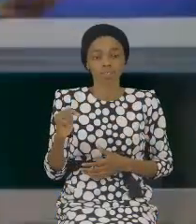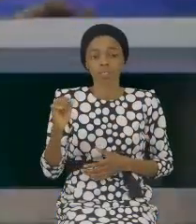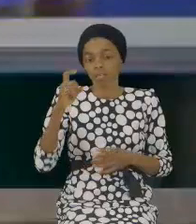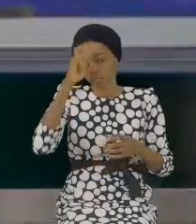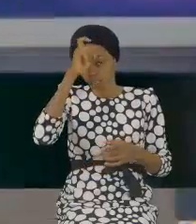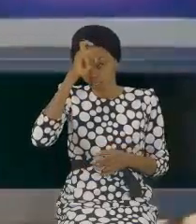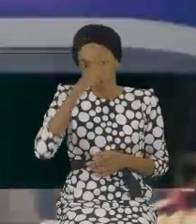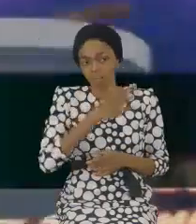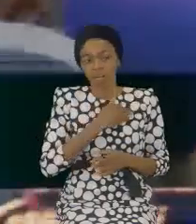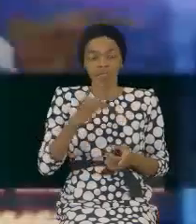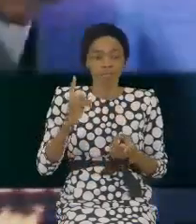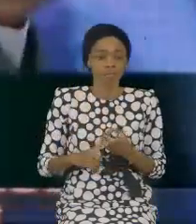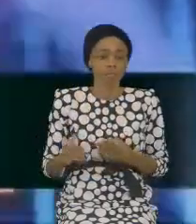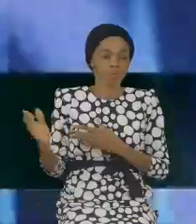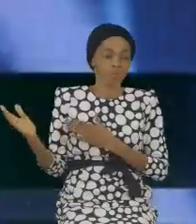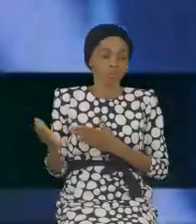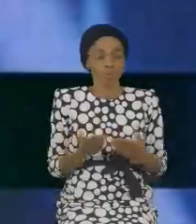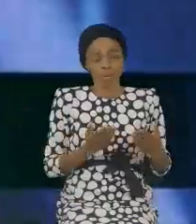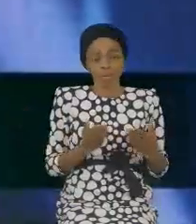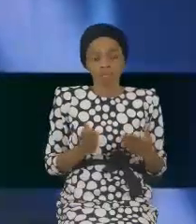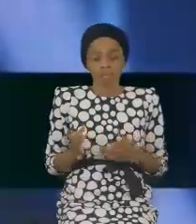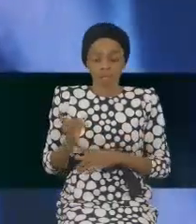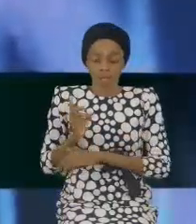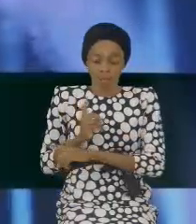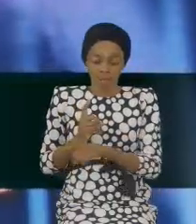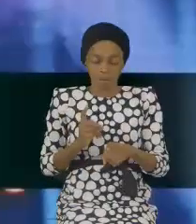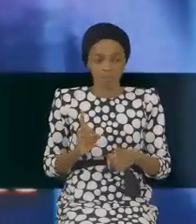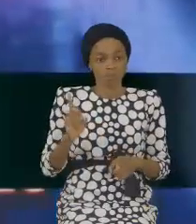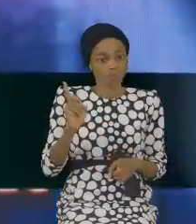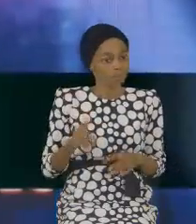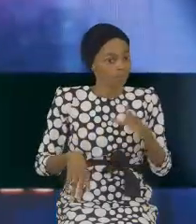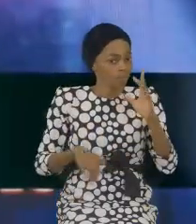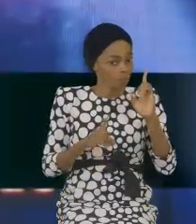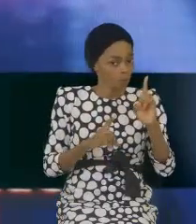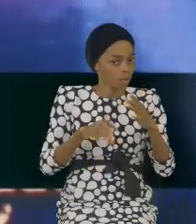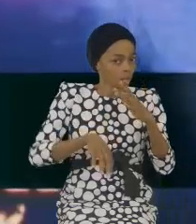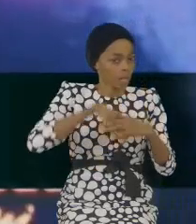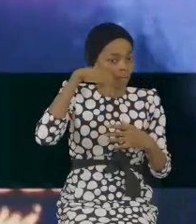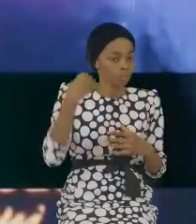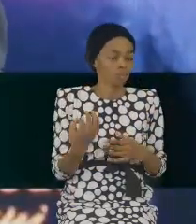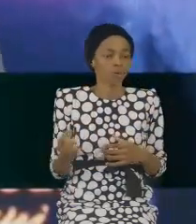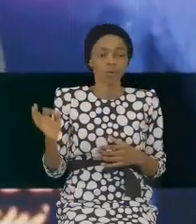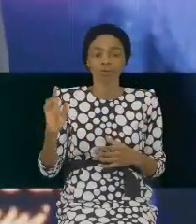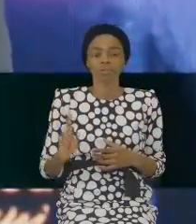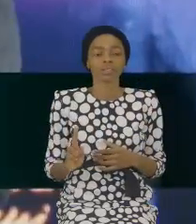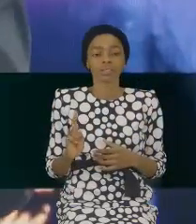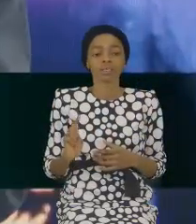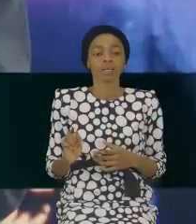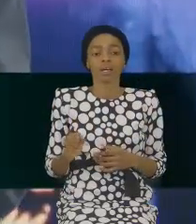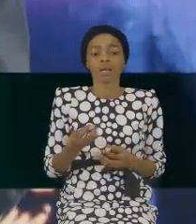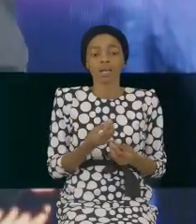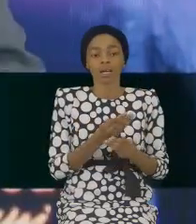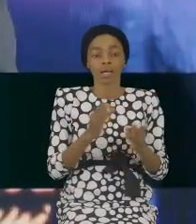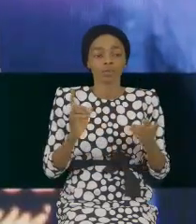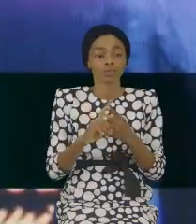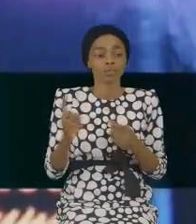bring them up out of the land unto a good land and a